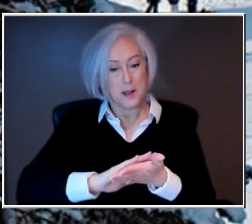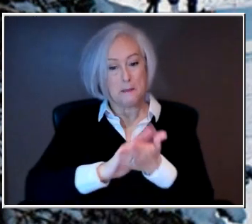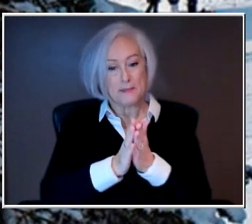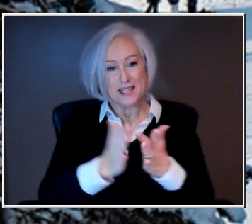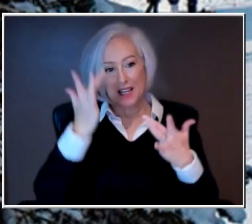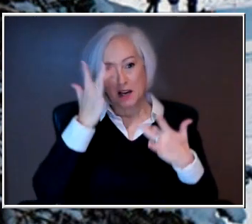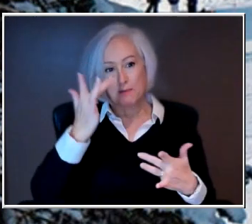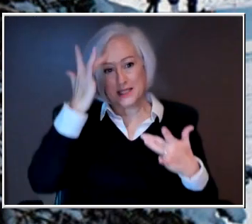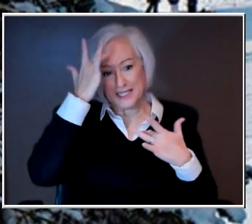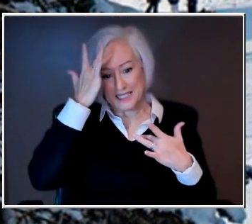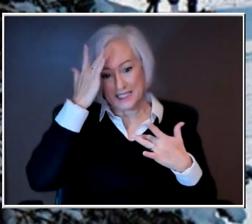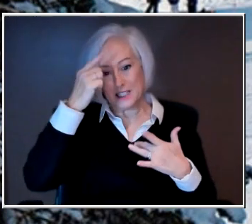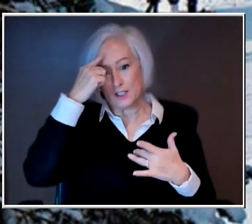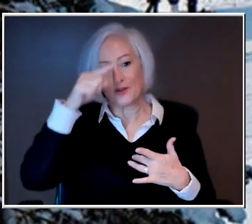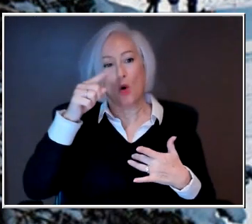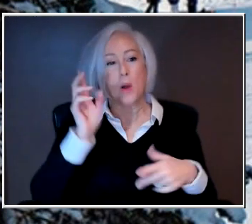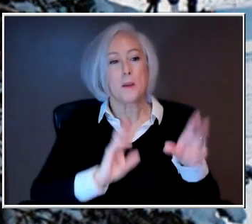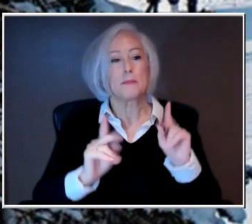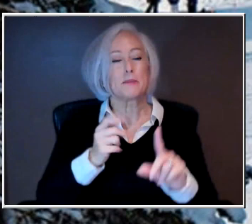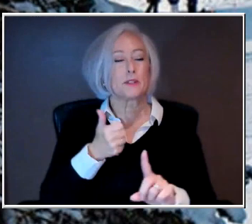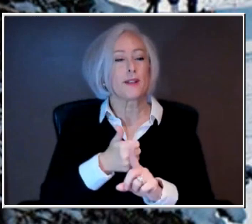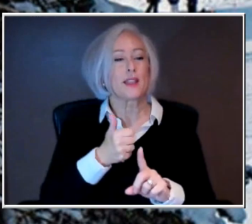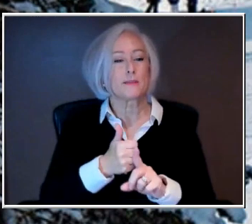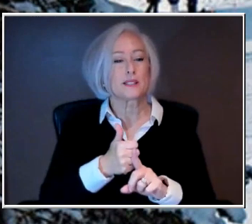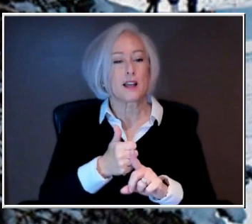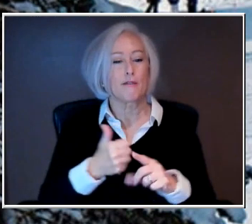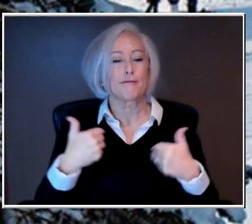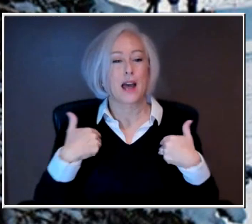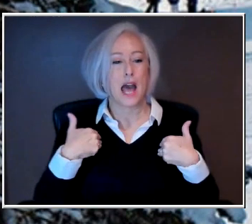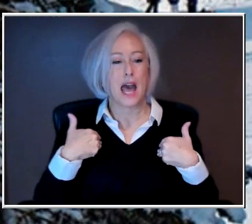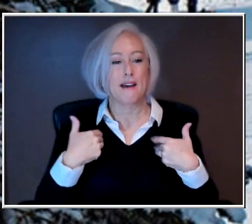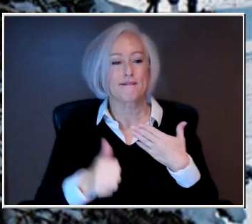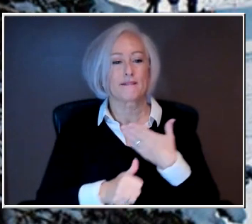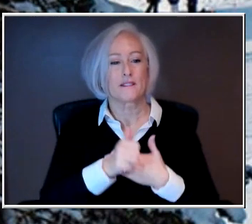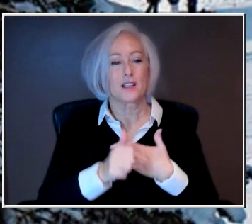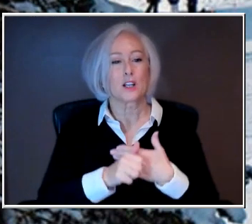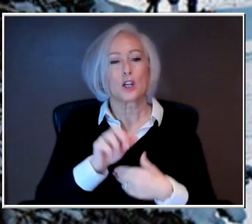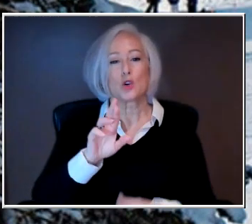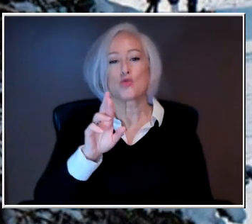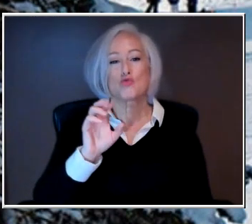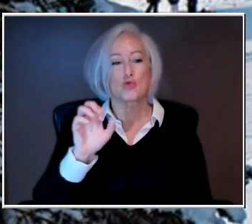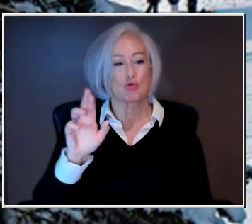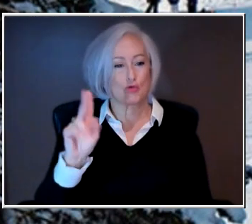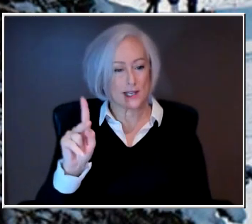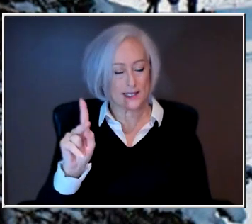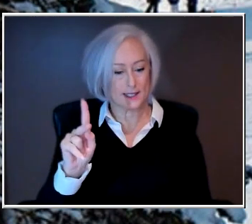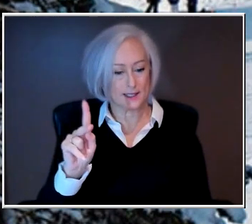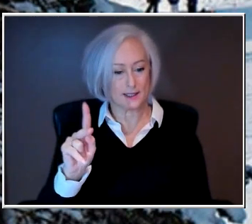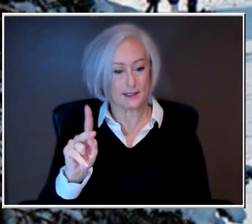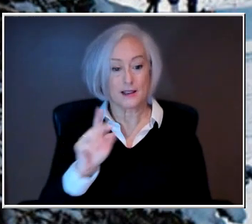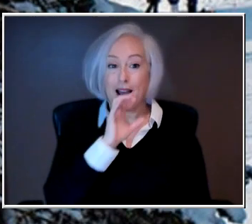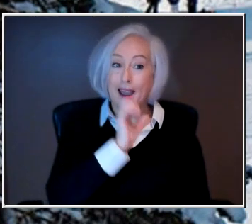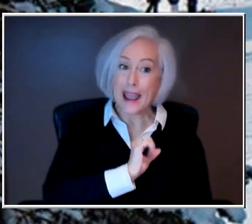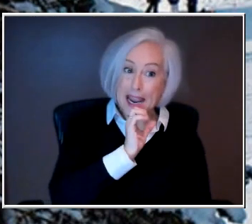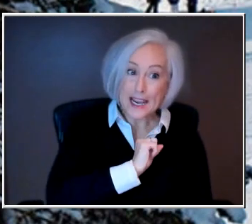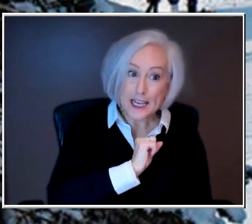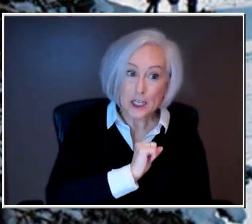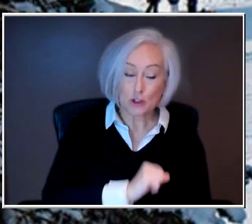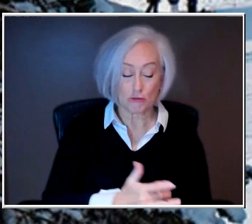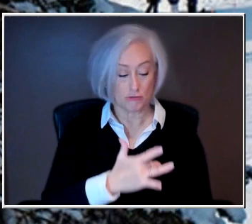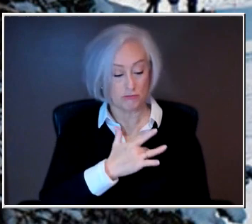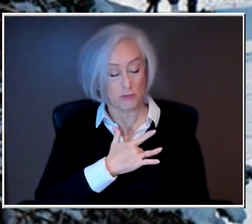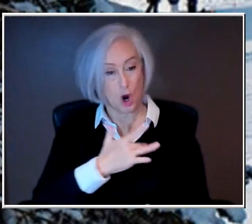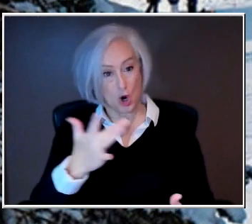at risk. So, of course, age, but also comorbid conditions, things like diabetes mellitus, heart disease,